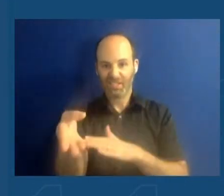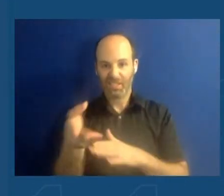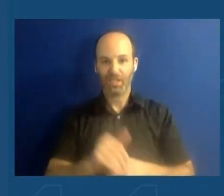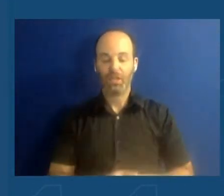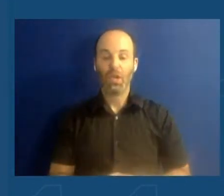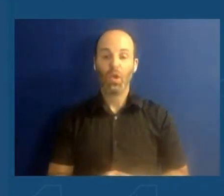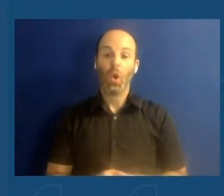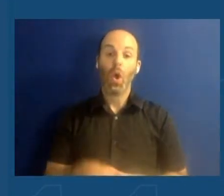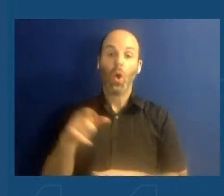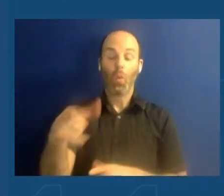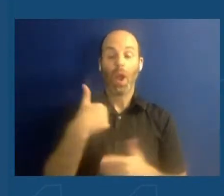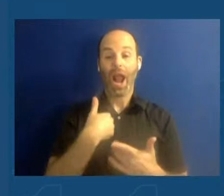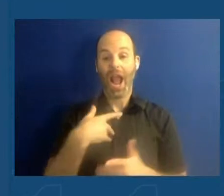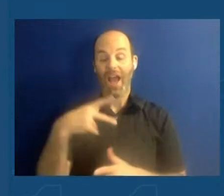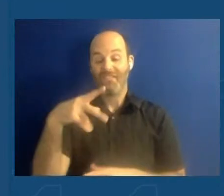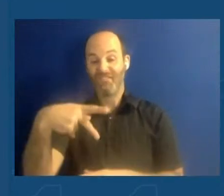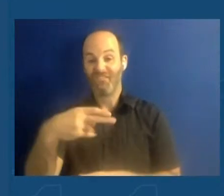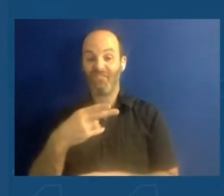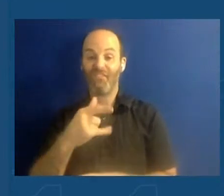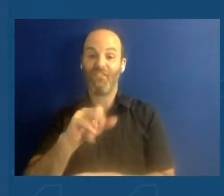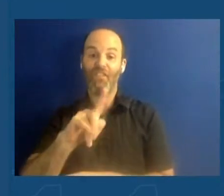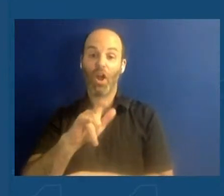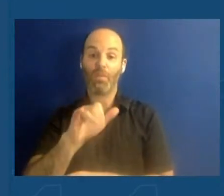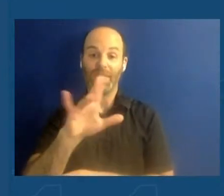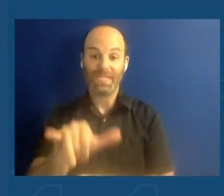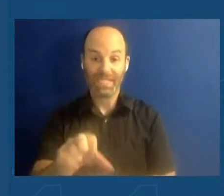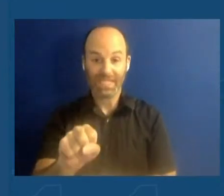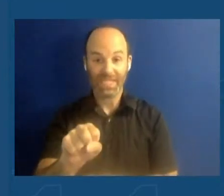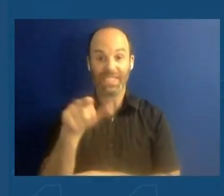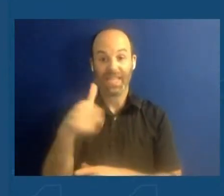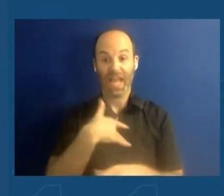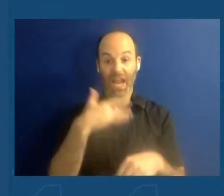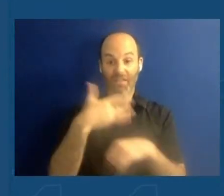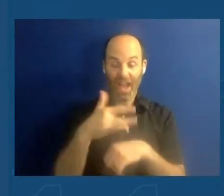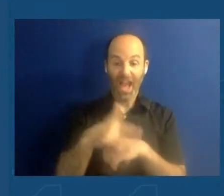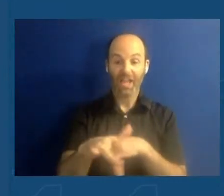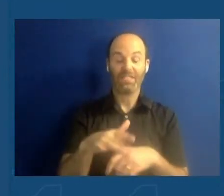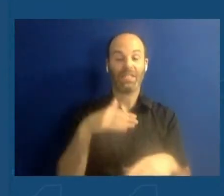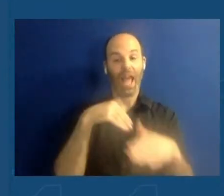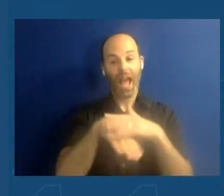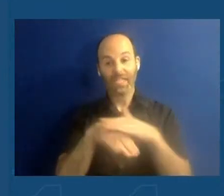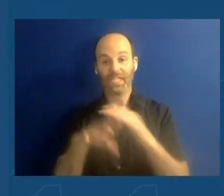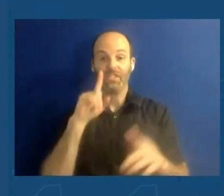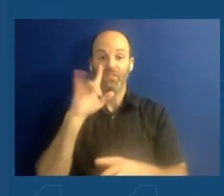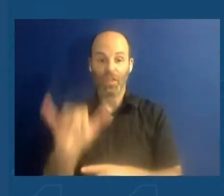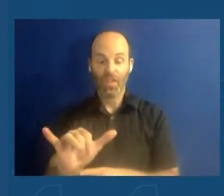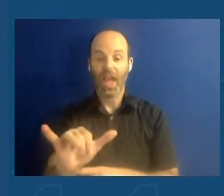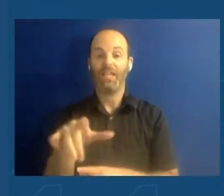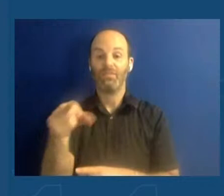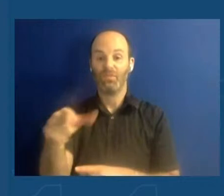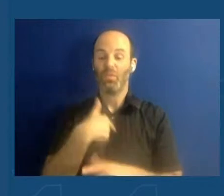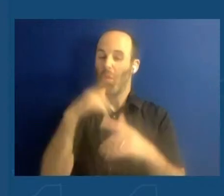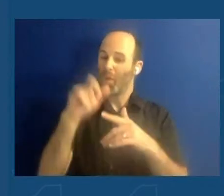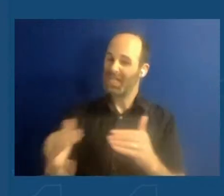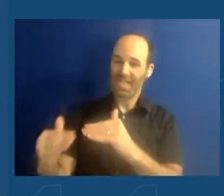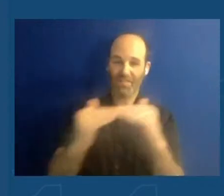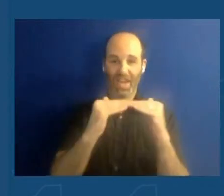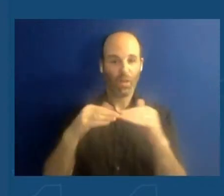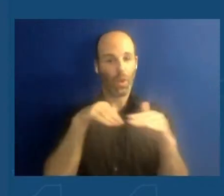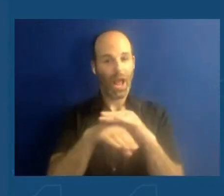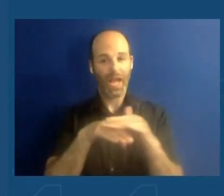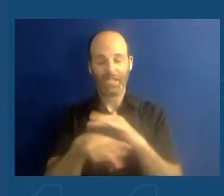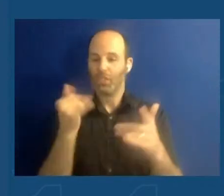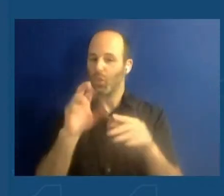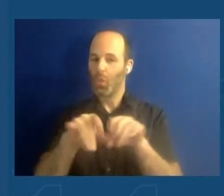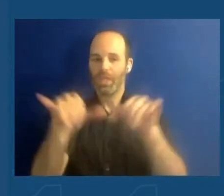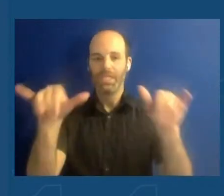the federal government their supply of therapeutics, as well as our 44 sites. But there has to be equitable access to this or the system doesn't work. So